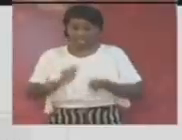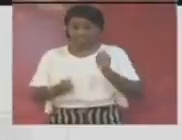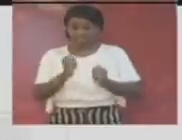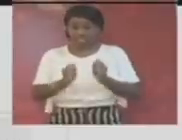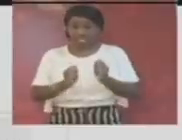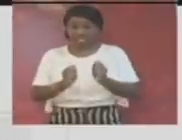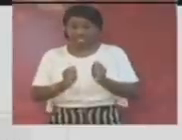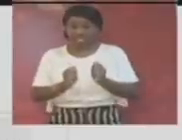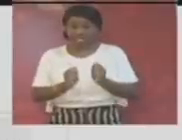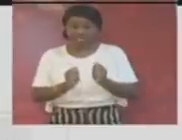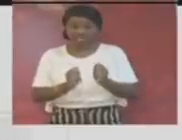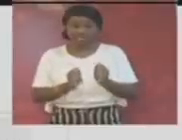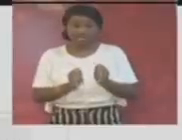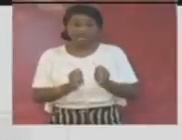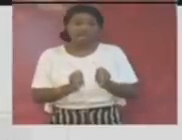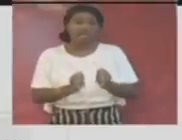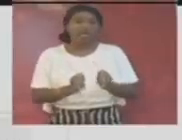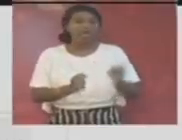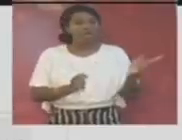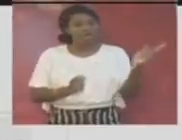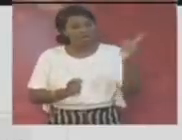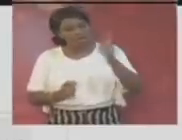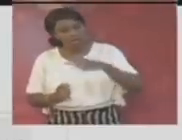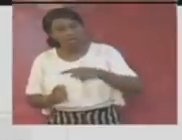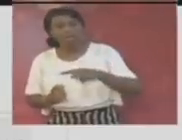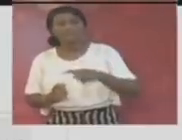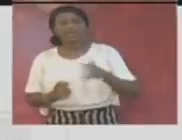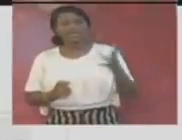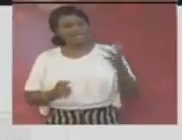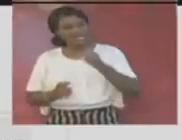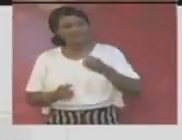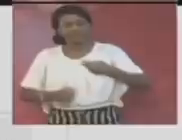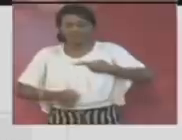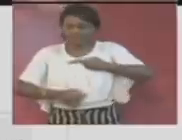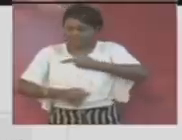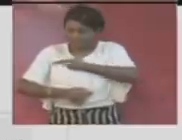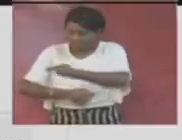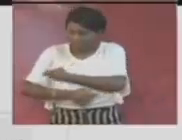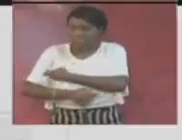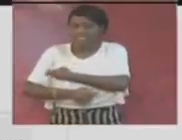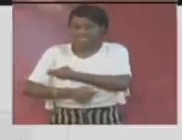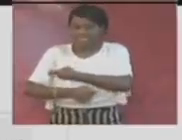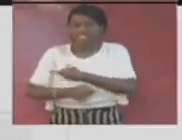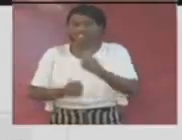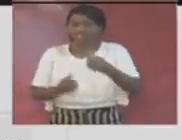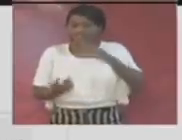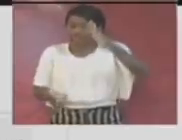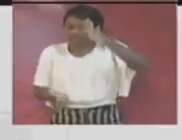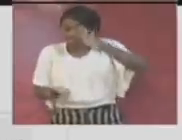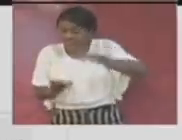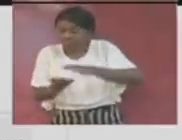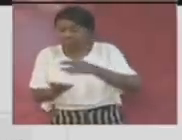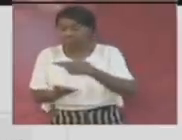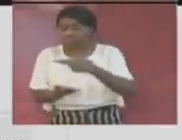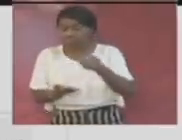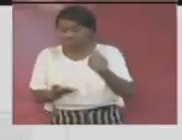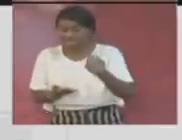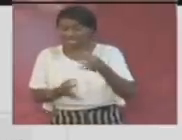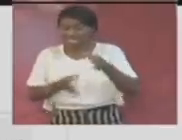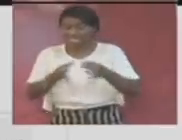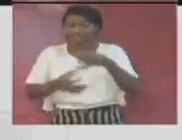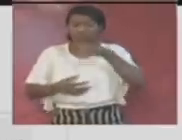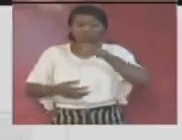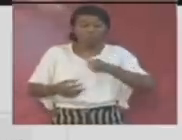the vulnerable groups to come forward and to be vaccinated so that we can reduce our risks in those populations as